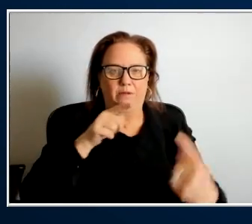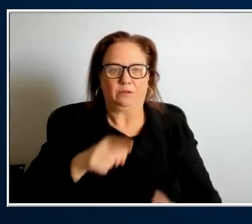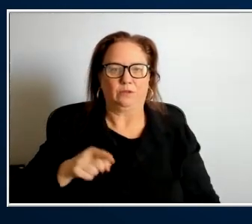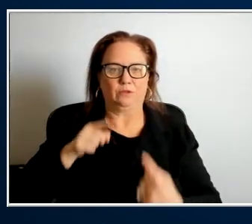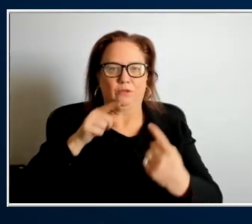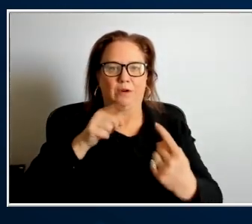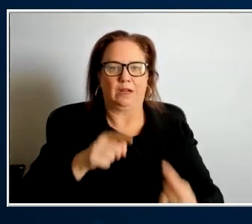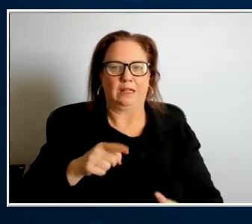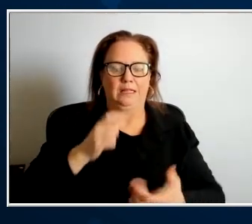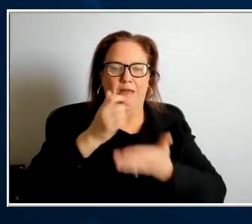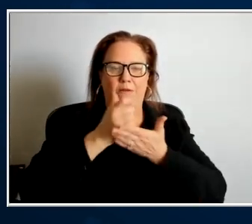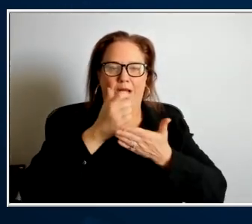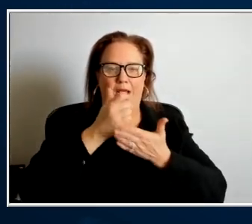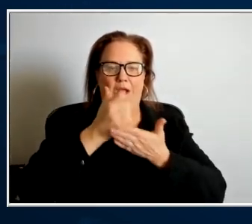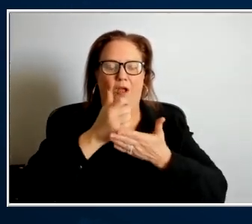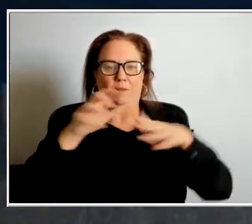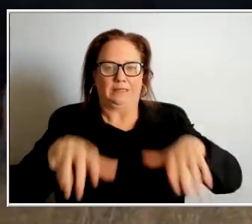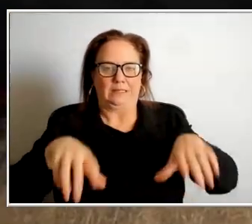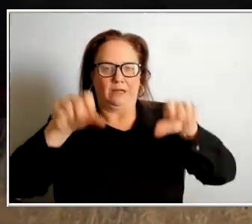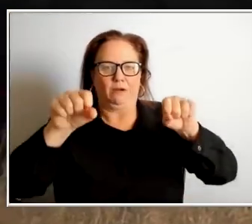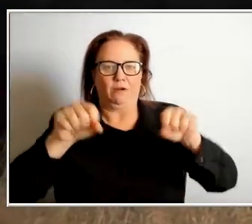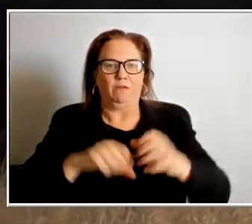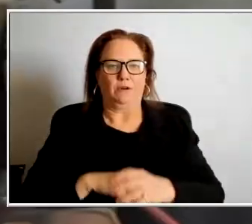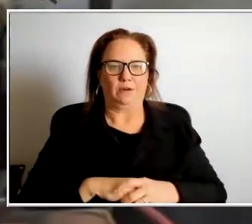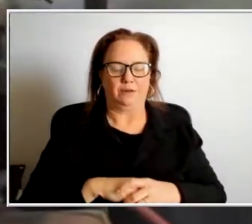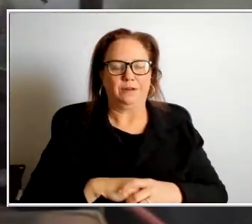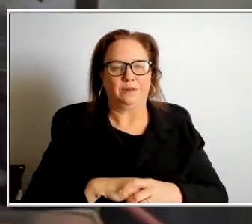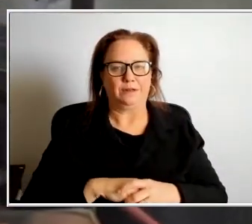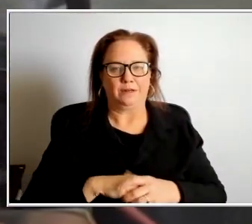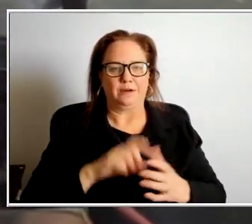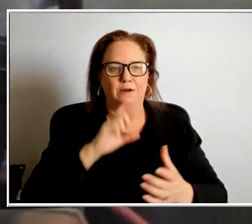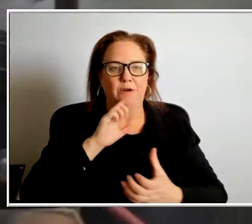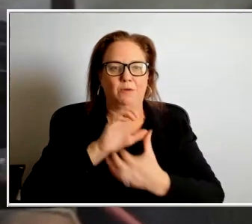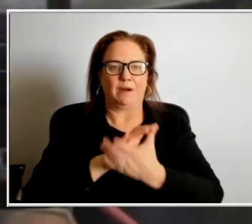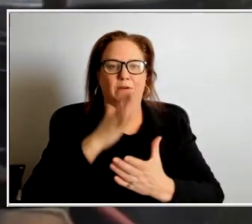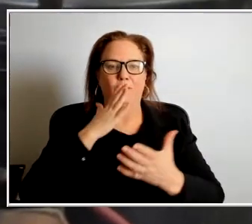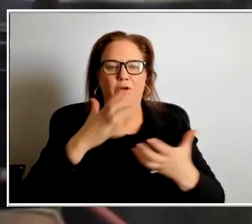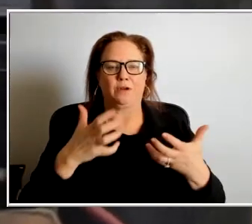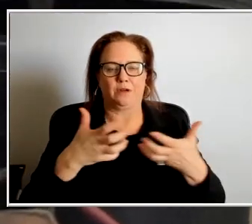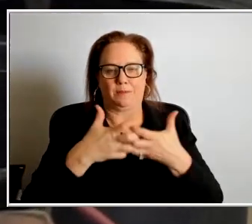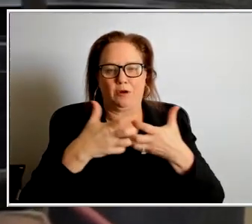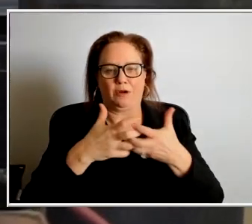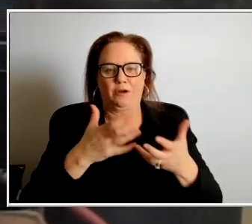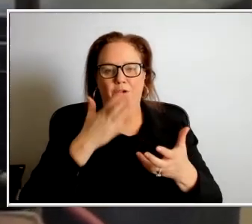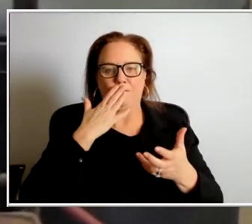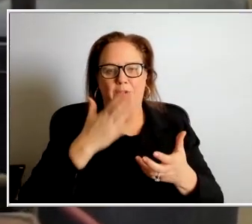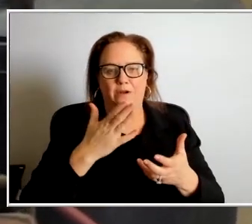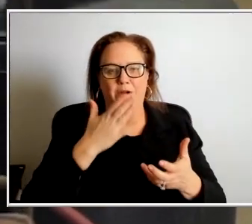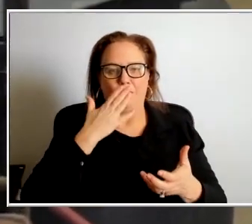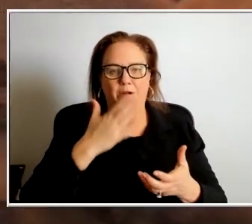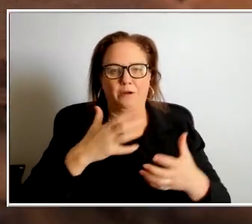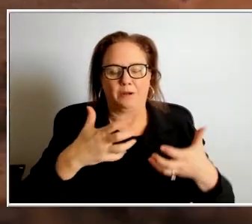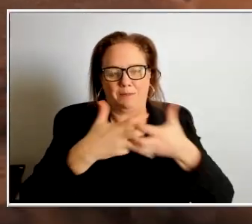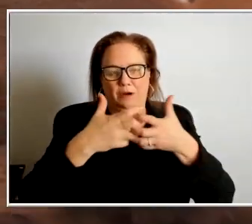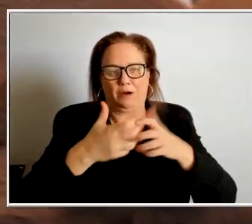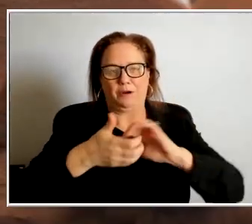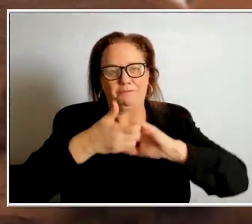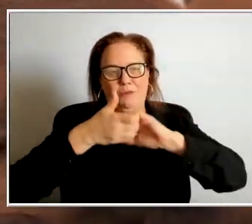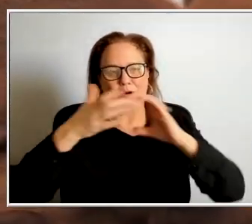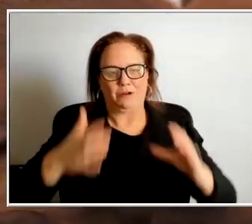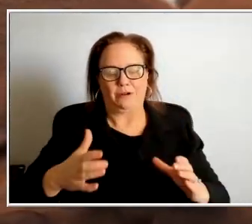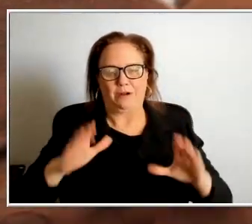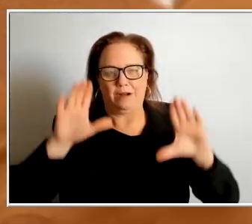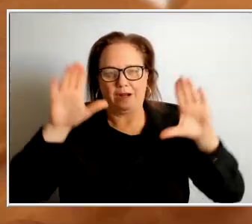able to step in and take over. Yeah, you've called your wife a good partner. That's when you marry well, right? Oh, I